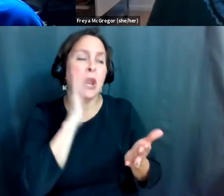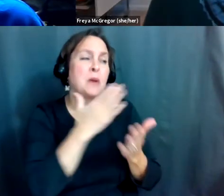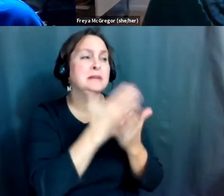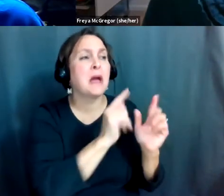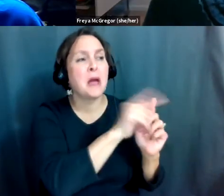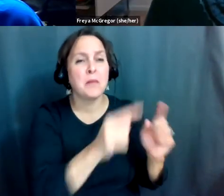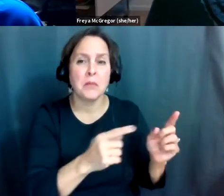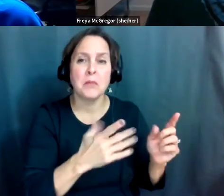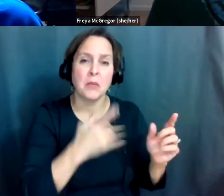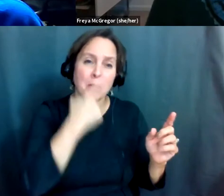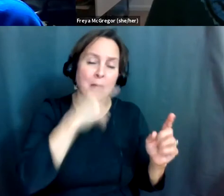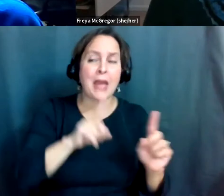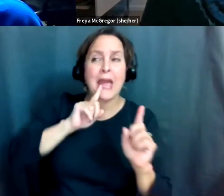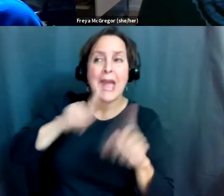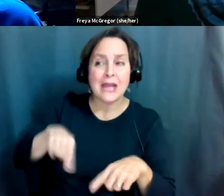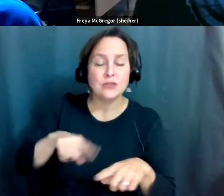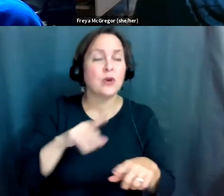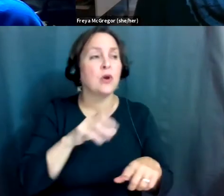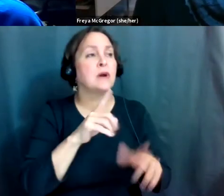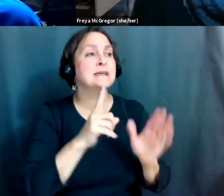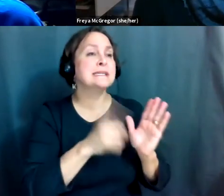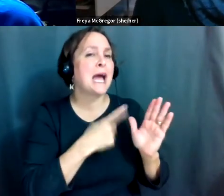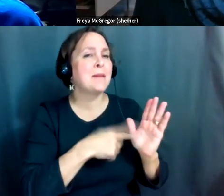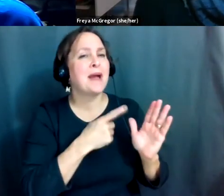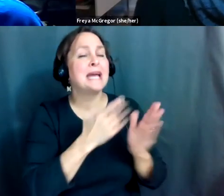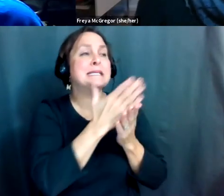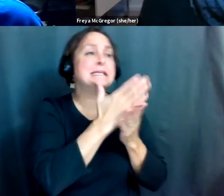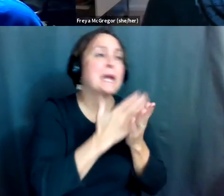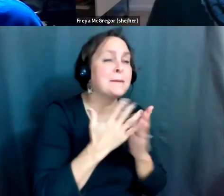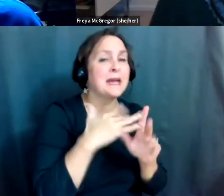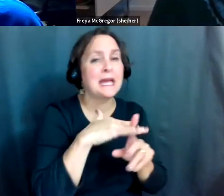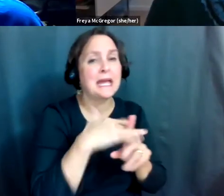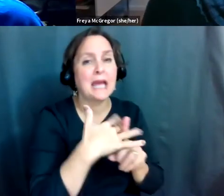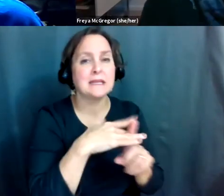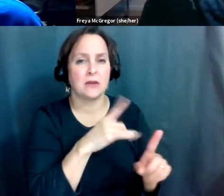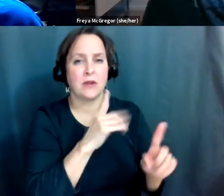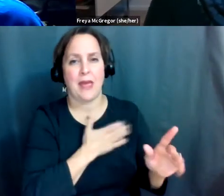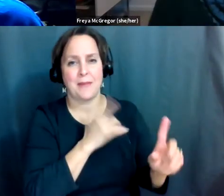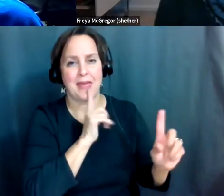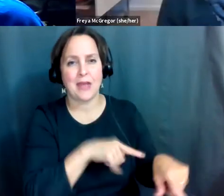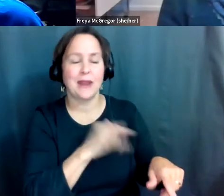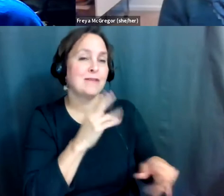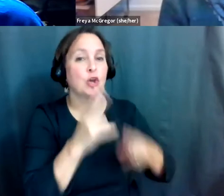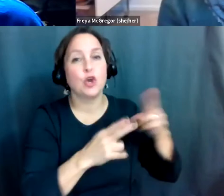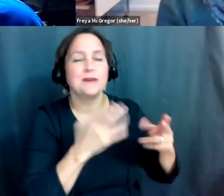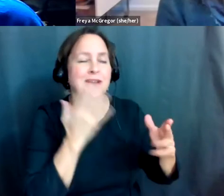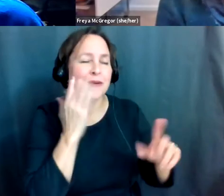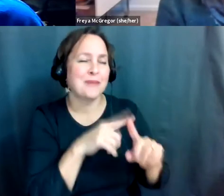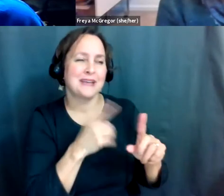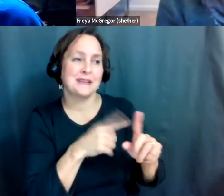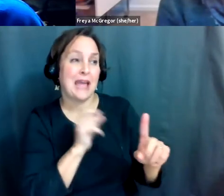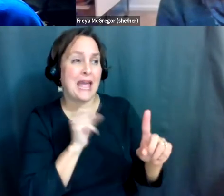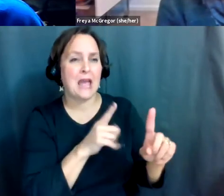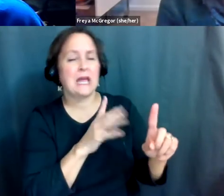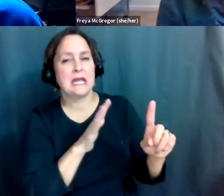or maybe they're only happy to answer those questions sometimes in some contexts. Um, not if they're in a rush or something, for example, but, um,